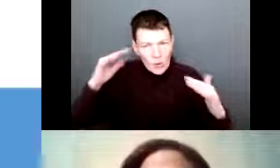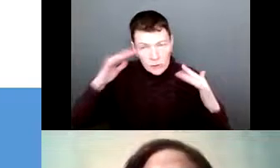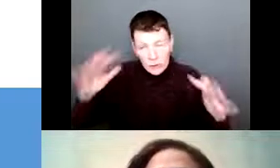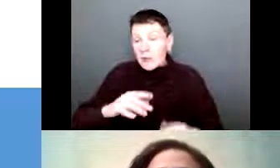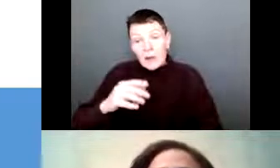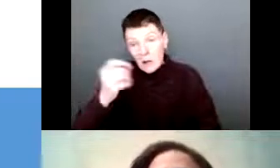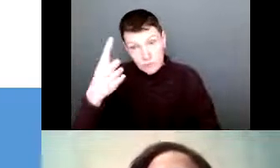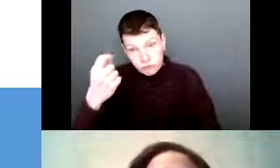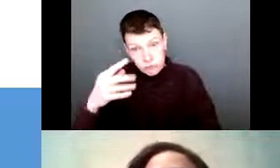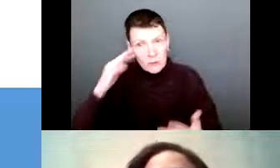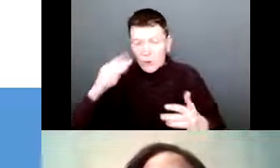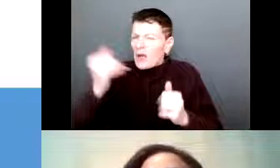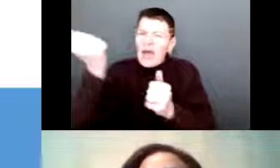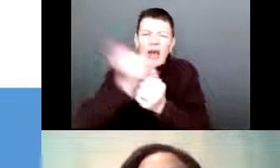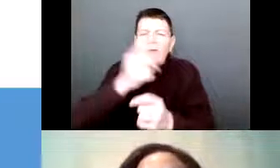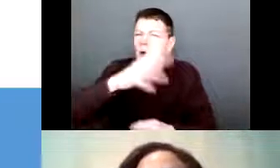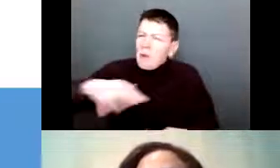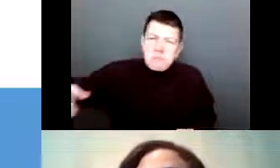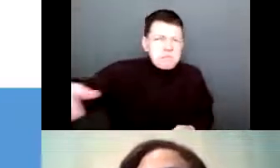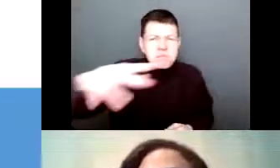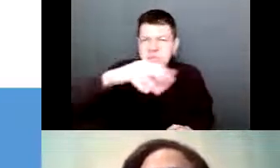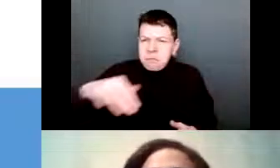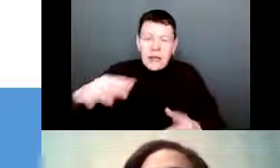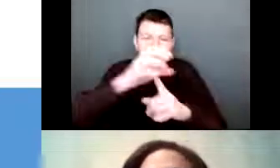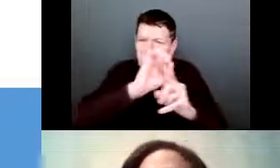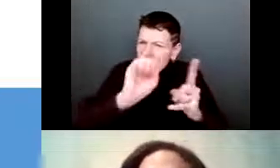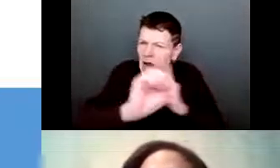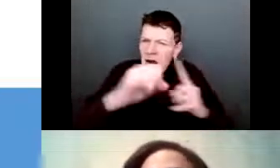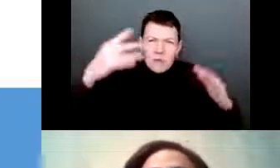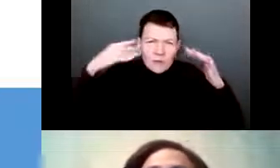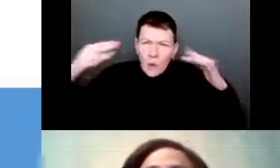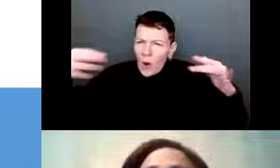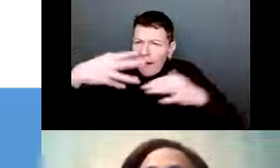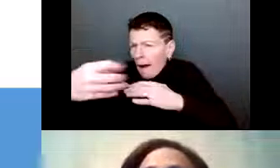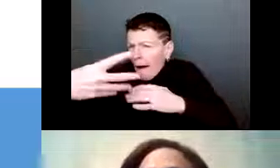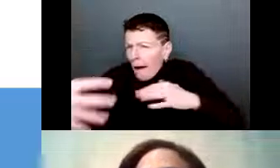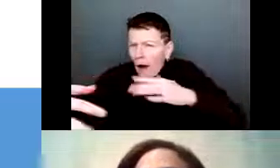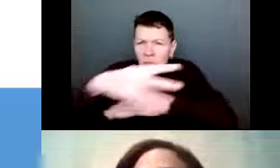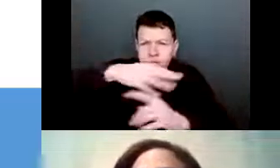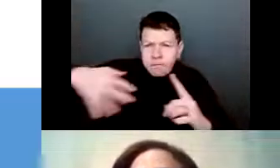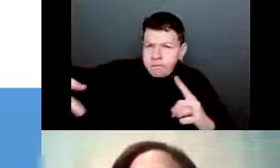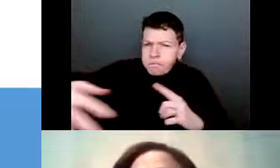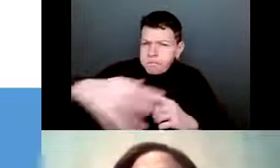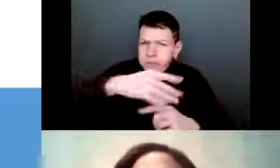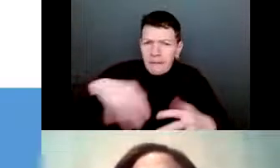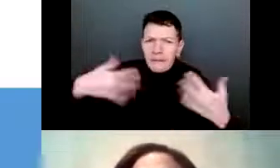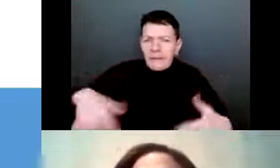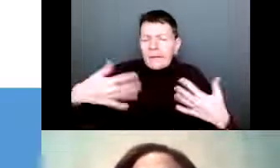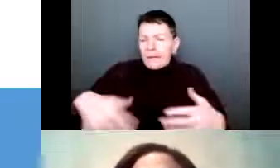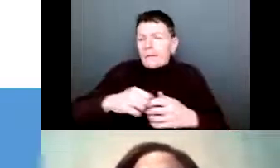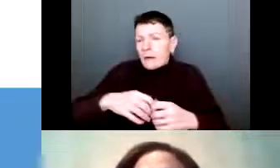everywhere. We have the noise that we know, the environmental noise that is around us, and it's the second biggest environmental